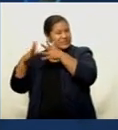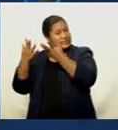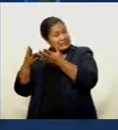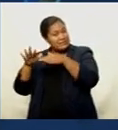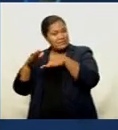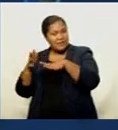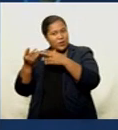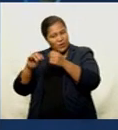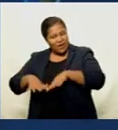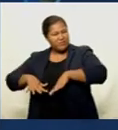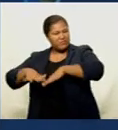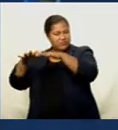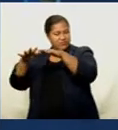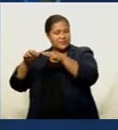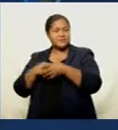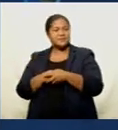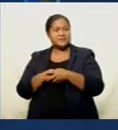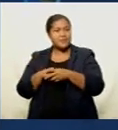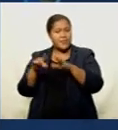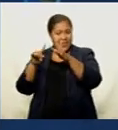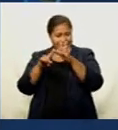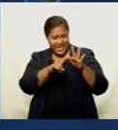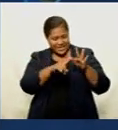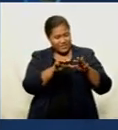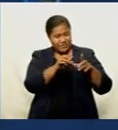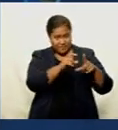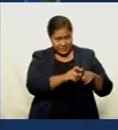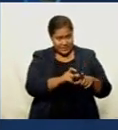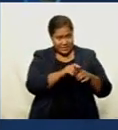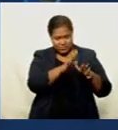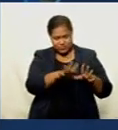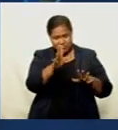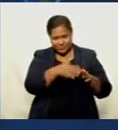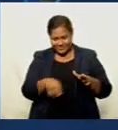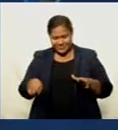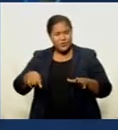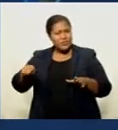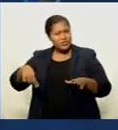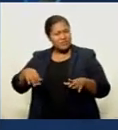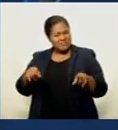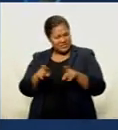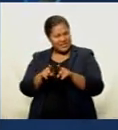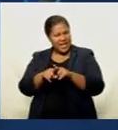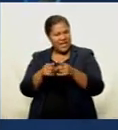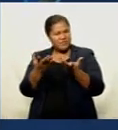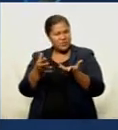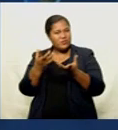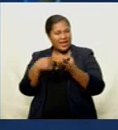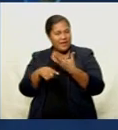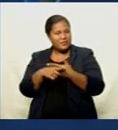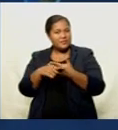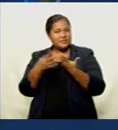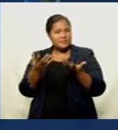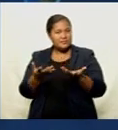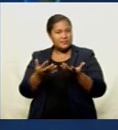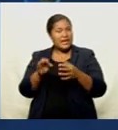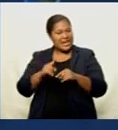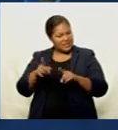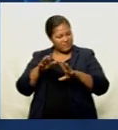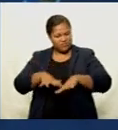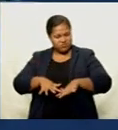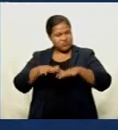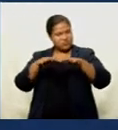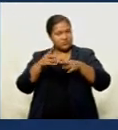to flash flooding. Eastwards from Pacific Harbour to Suva, similar conditions will prevail with a caution of flash